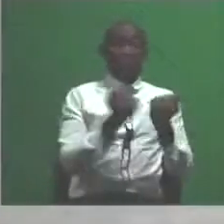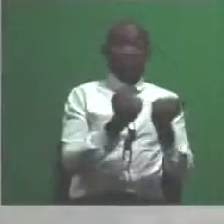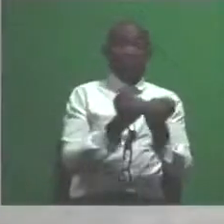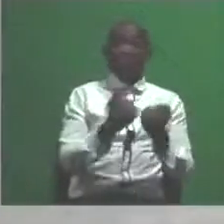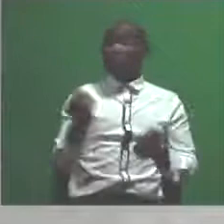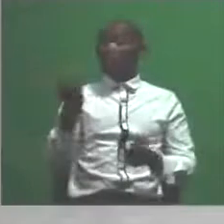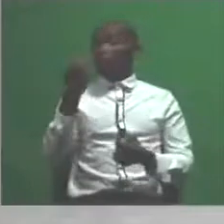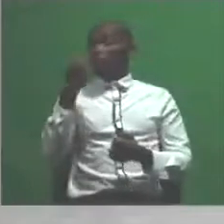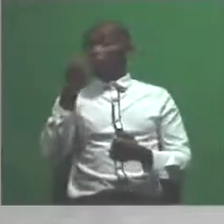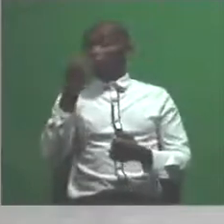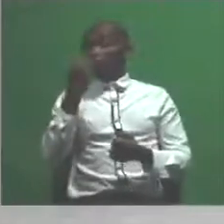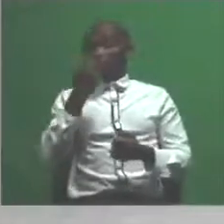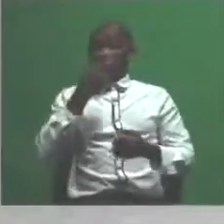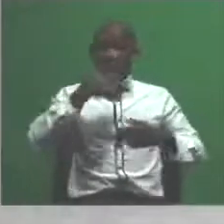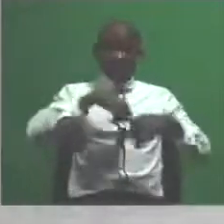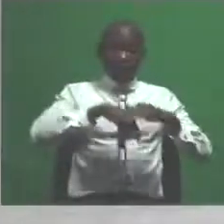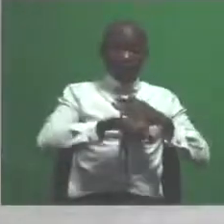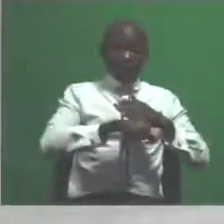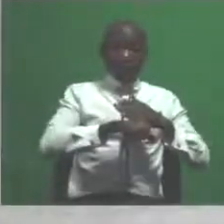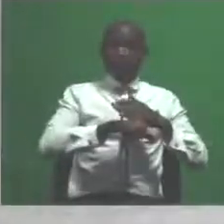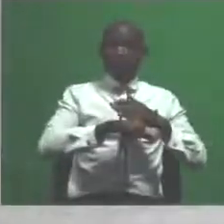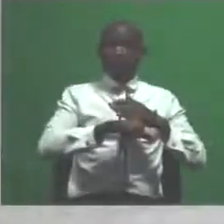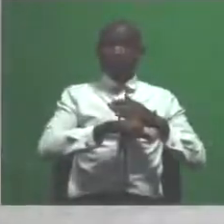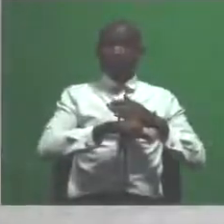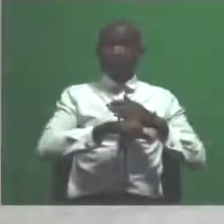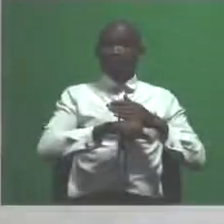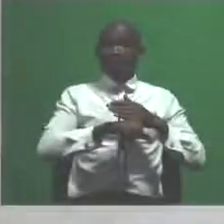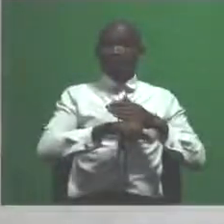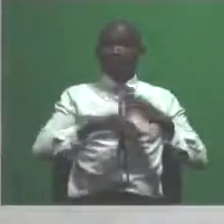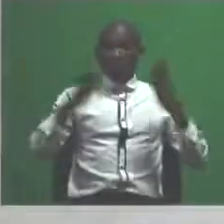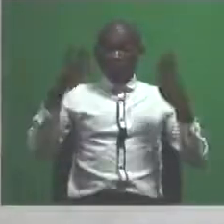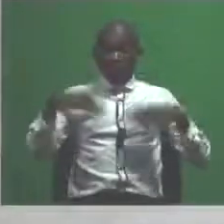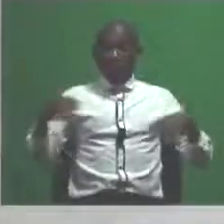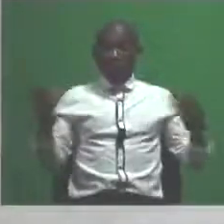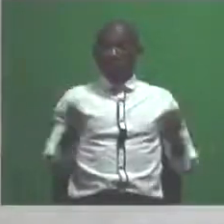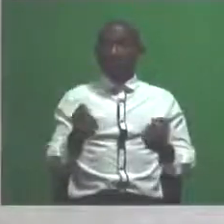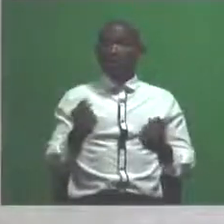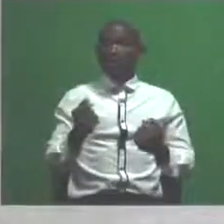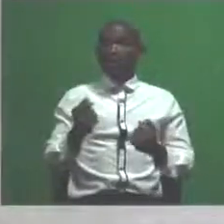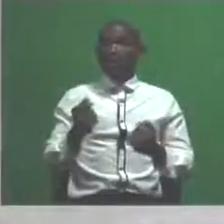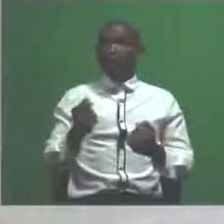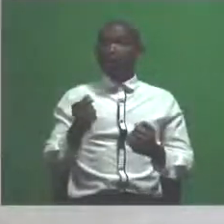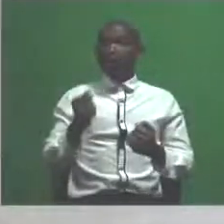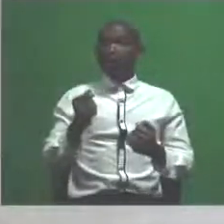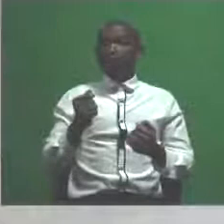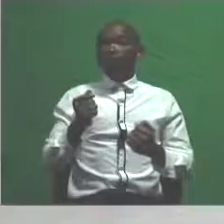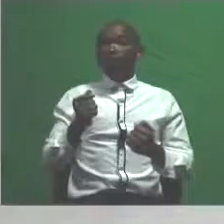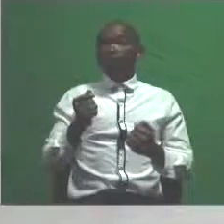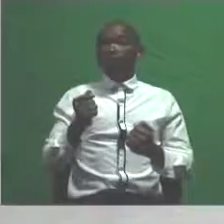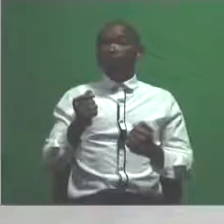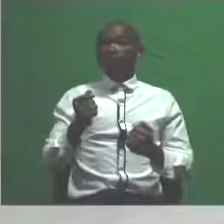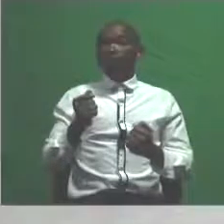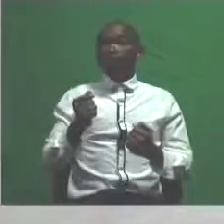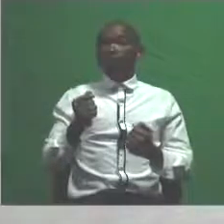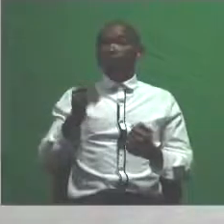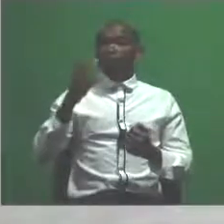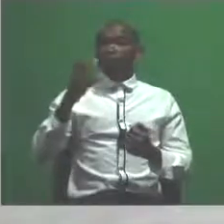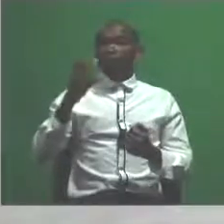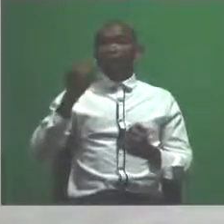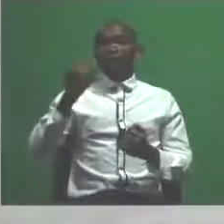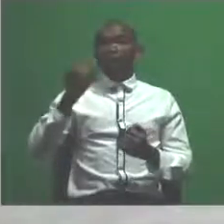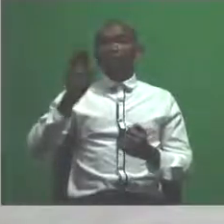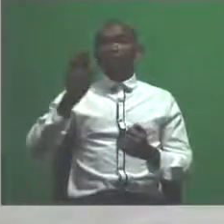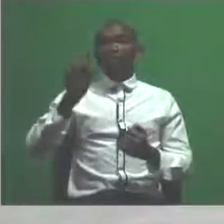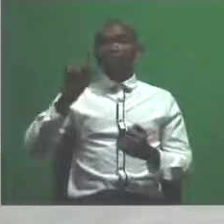food with the help of carbon dioxide and water. Therefore, here is an